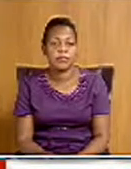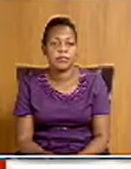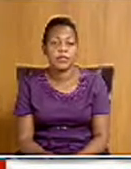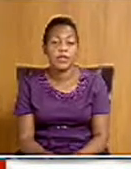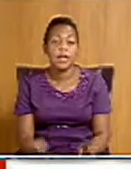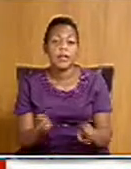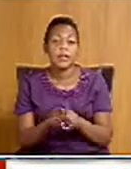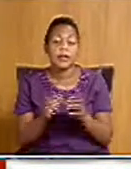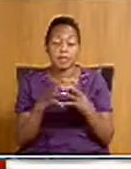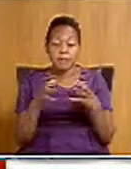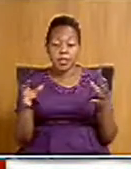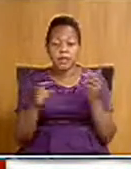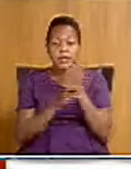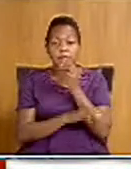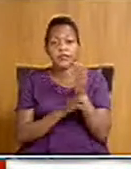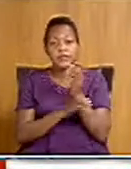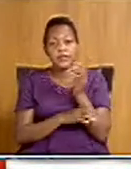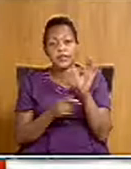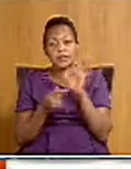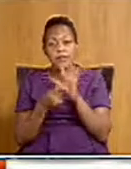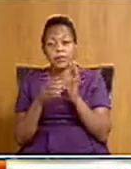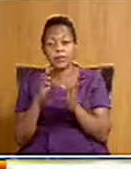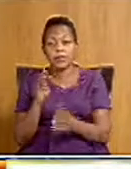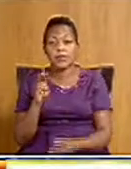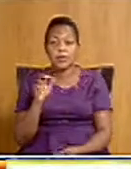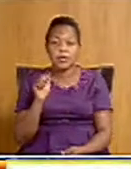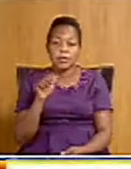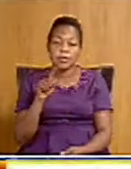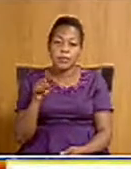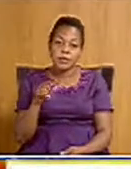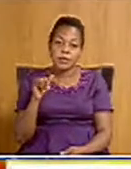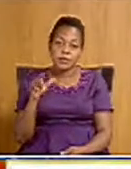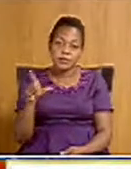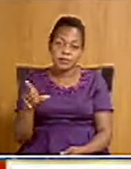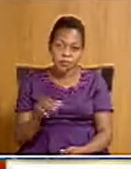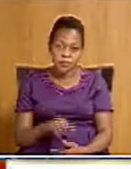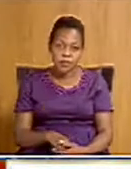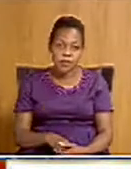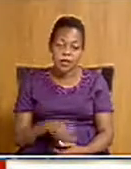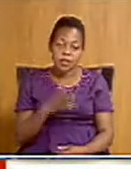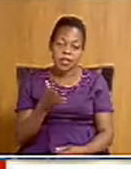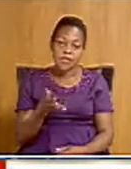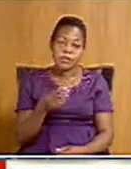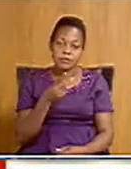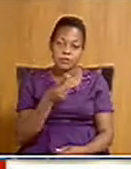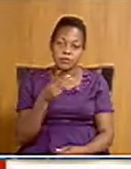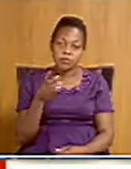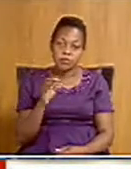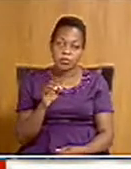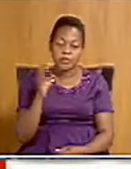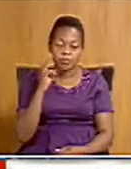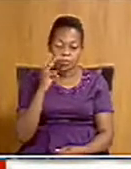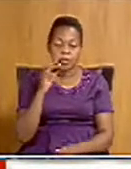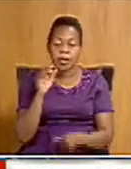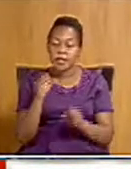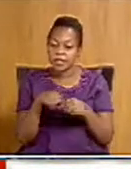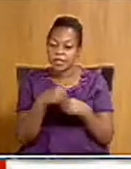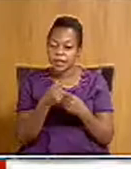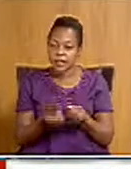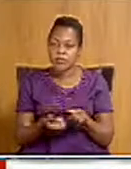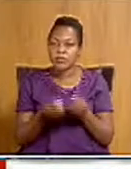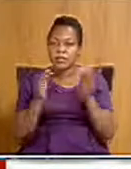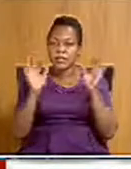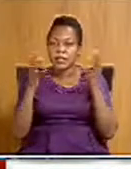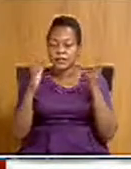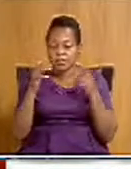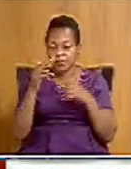Even bigger countries like Brazil, population 212 million, may not easily succeed for the